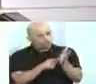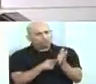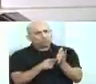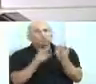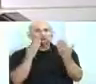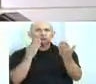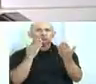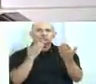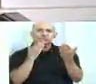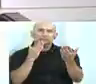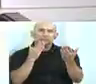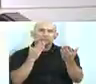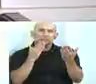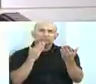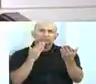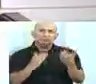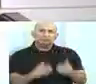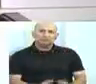appreciated.